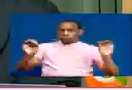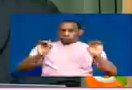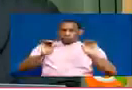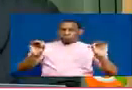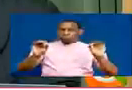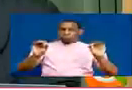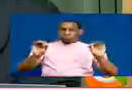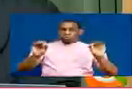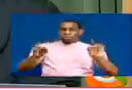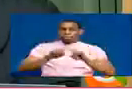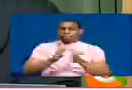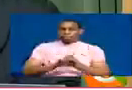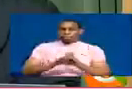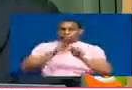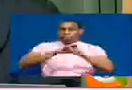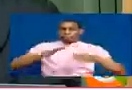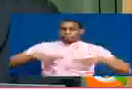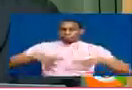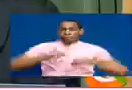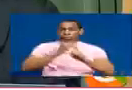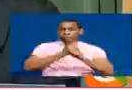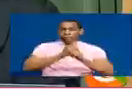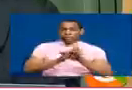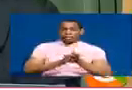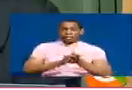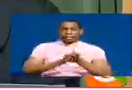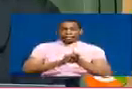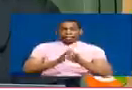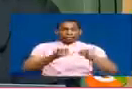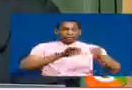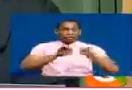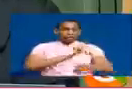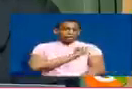a usurpation of the people's exercise of sovereign power.